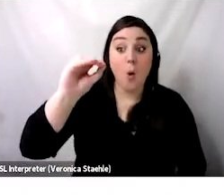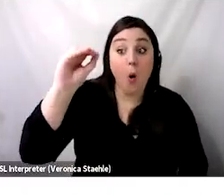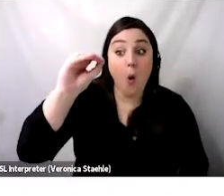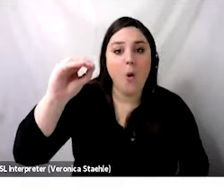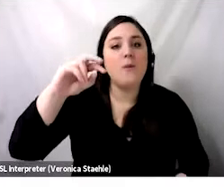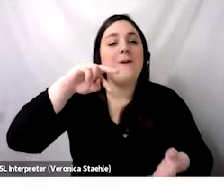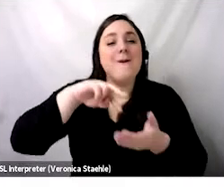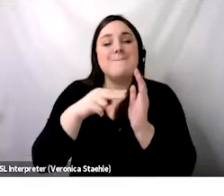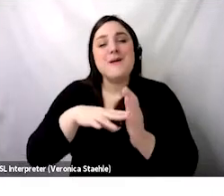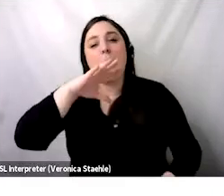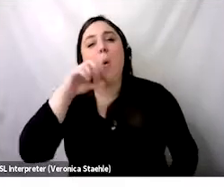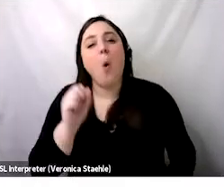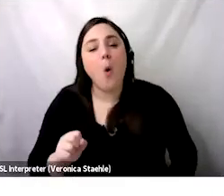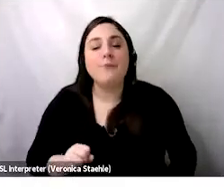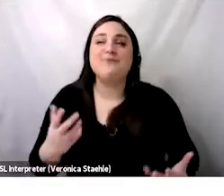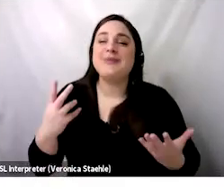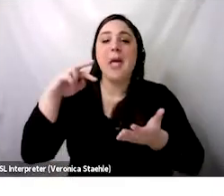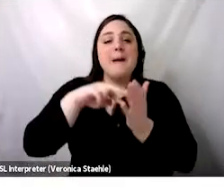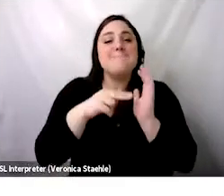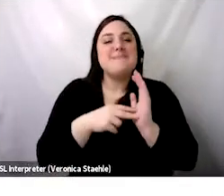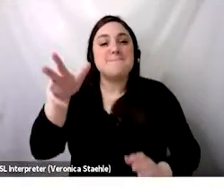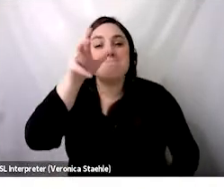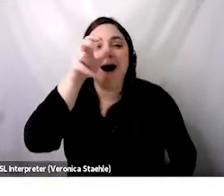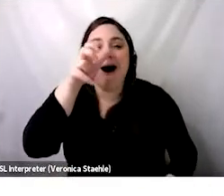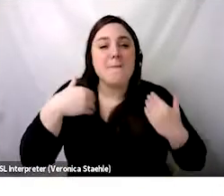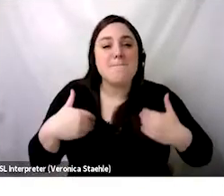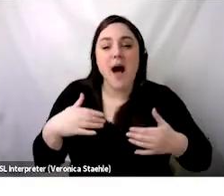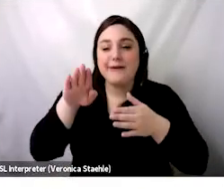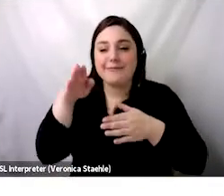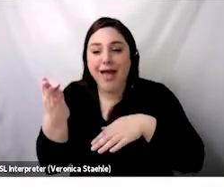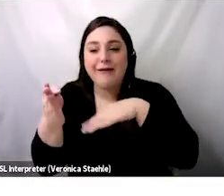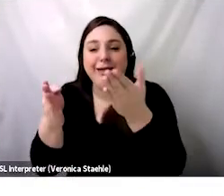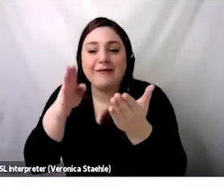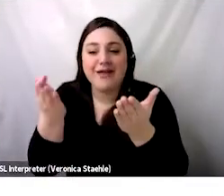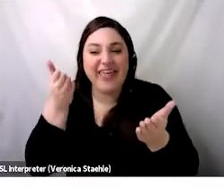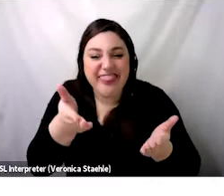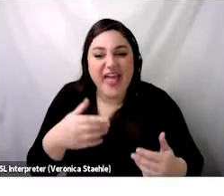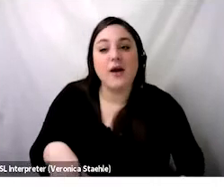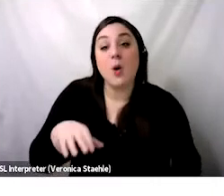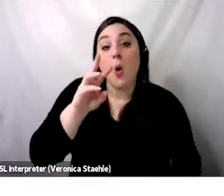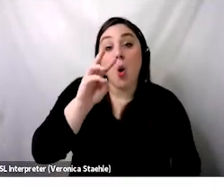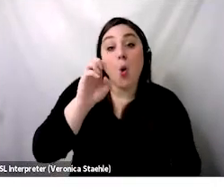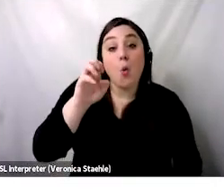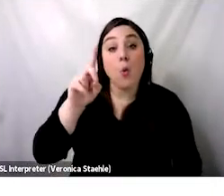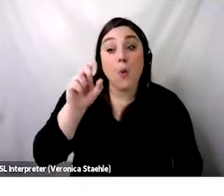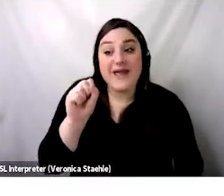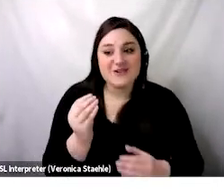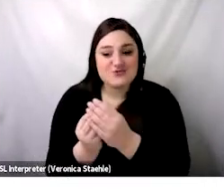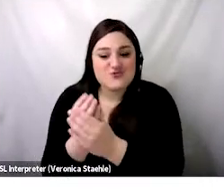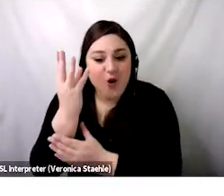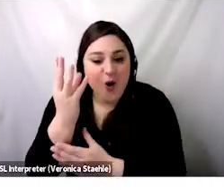see the decaying of insects and leaves, which is called